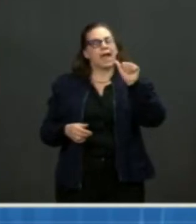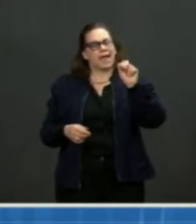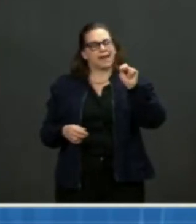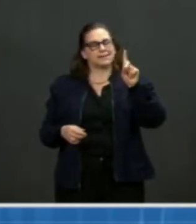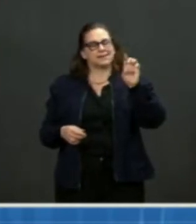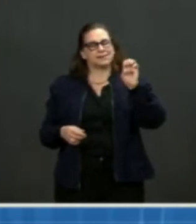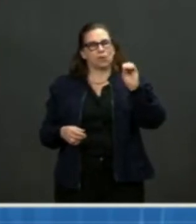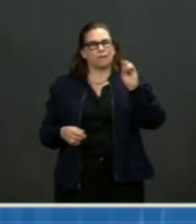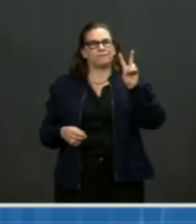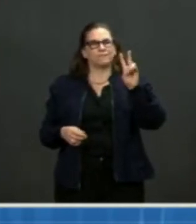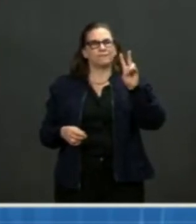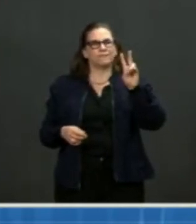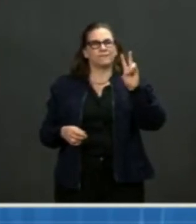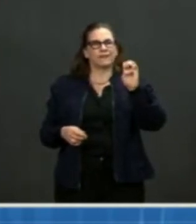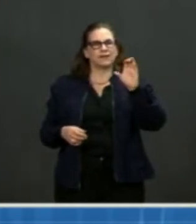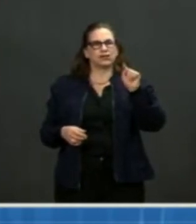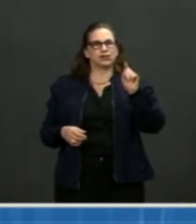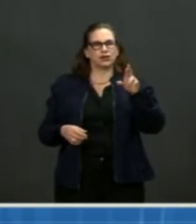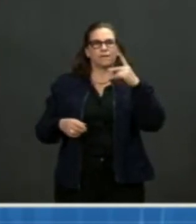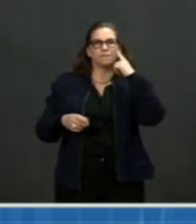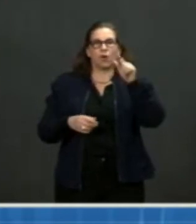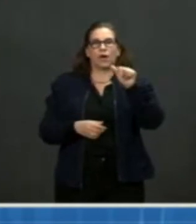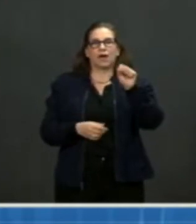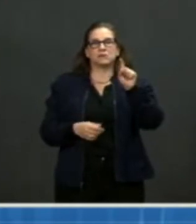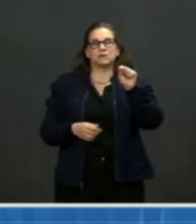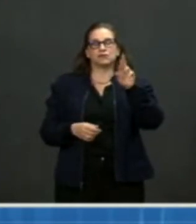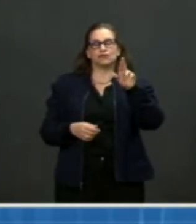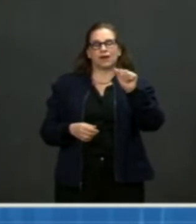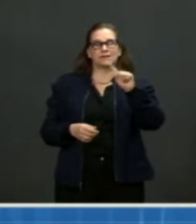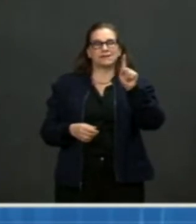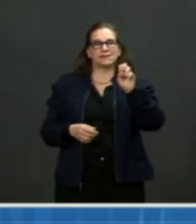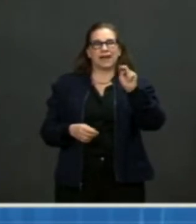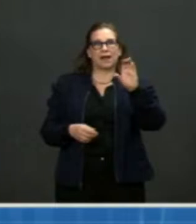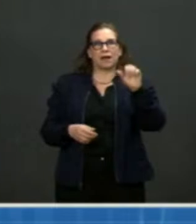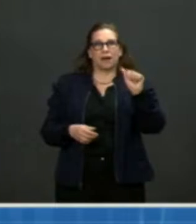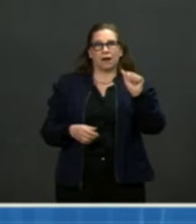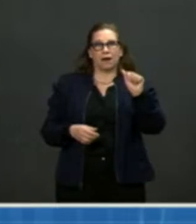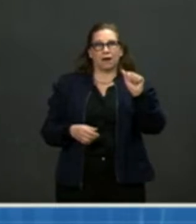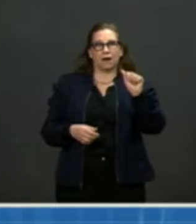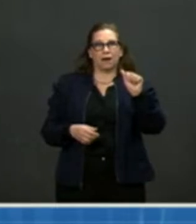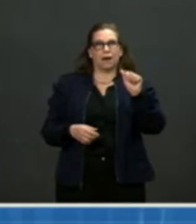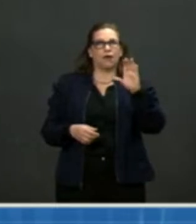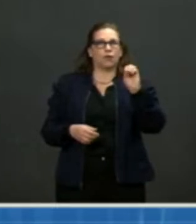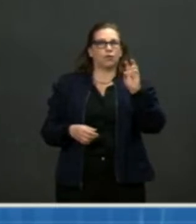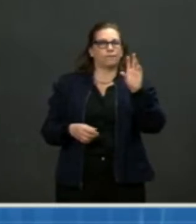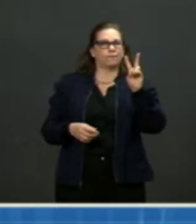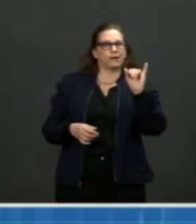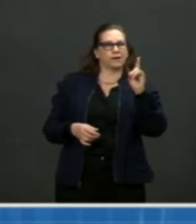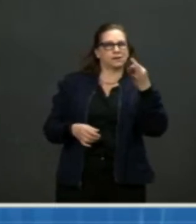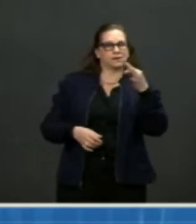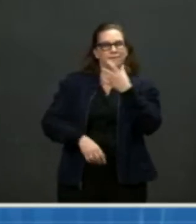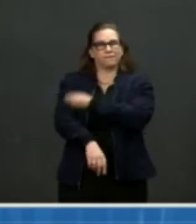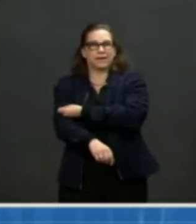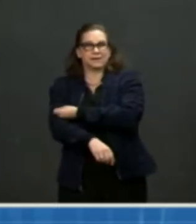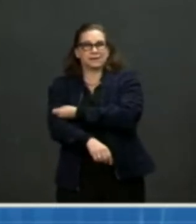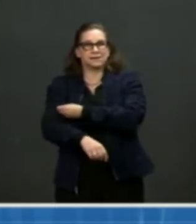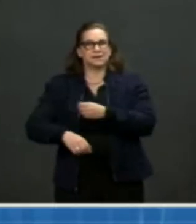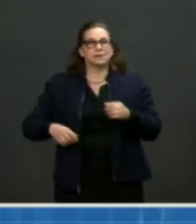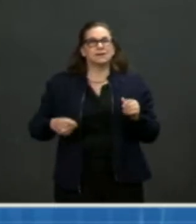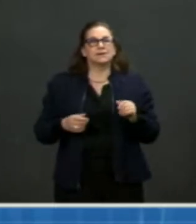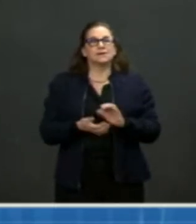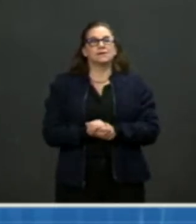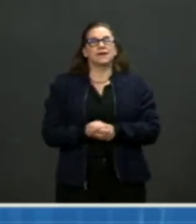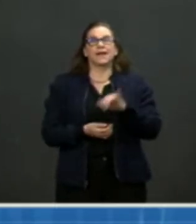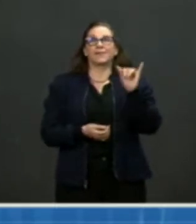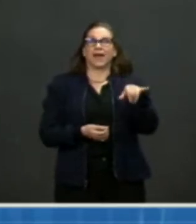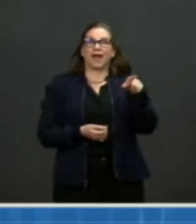slide. Just to refresh your memory, the vector that is used in this platform is a chimp